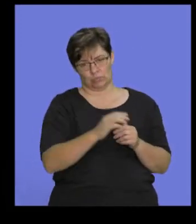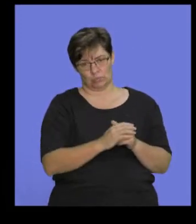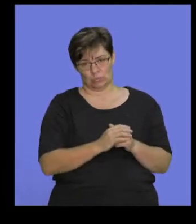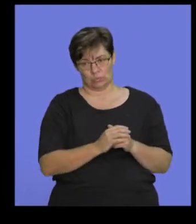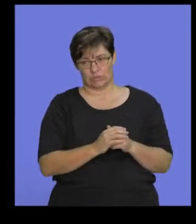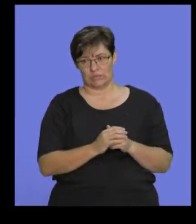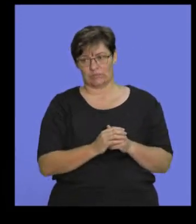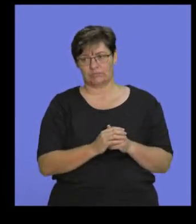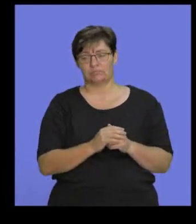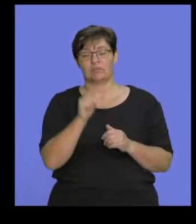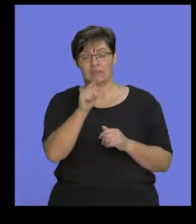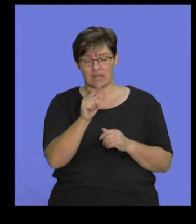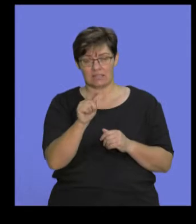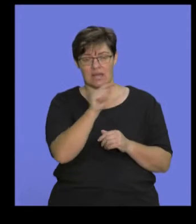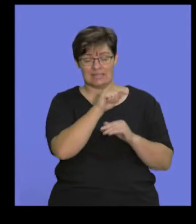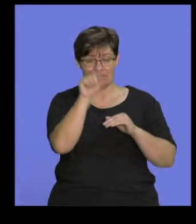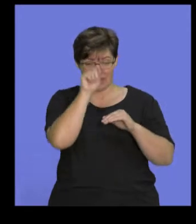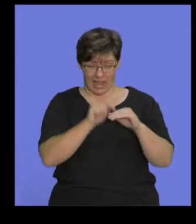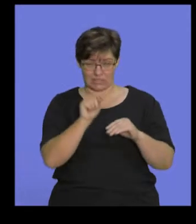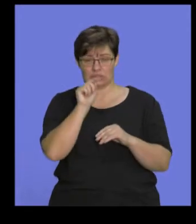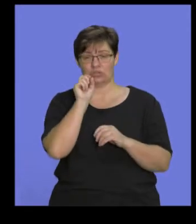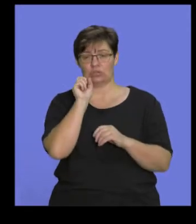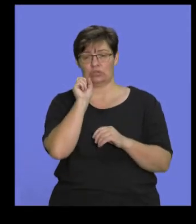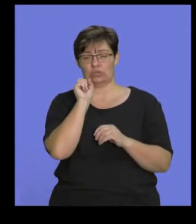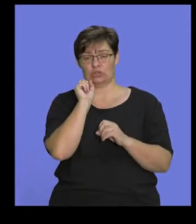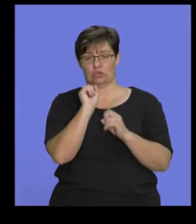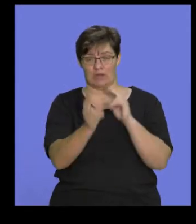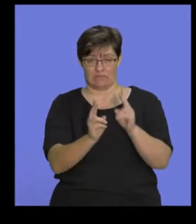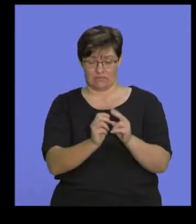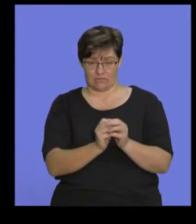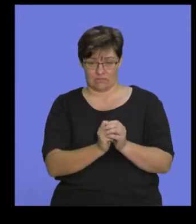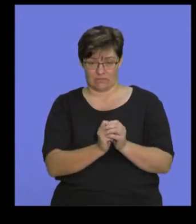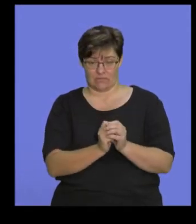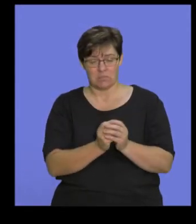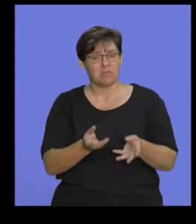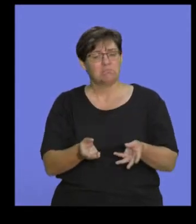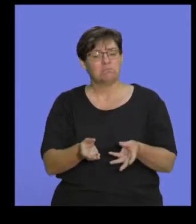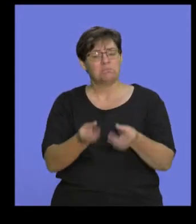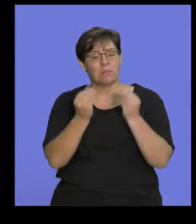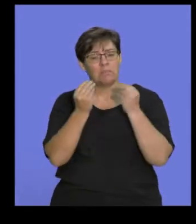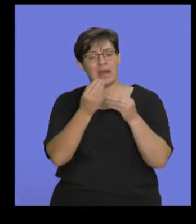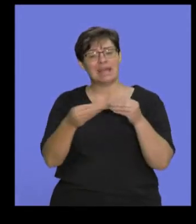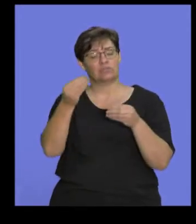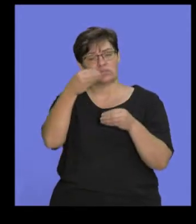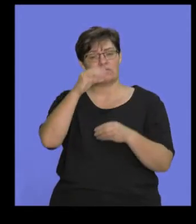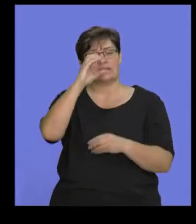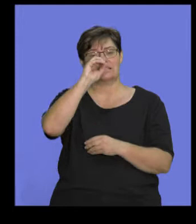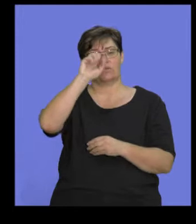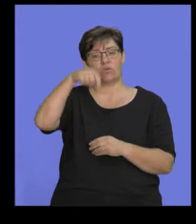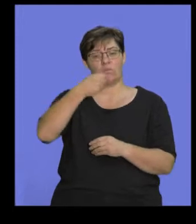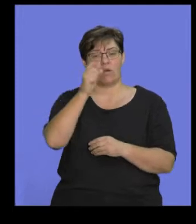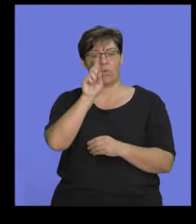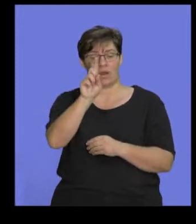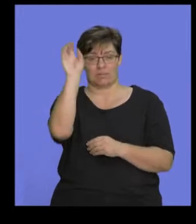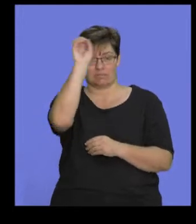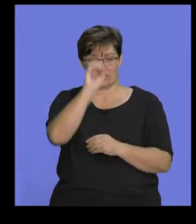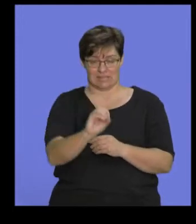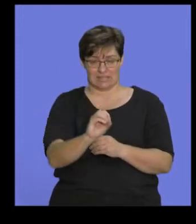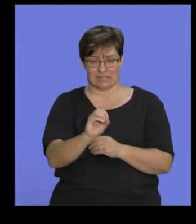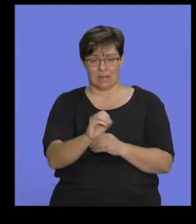0.12. You're going to divide this by 12, which would then mean that you're getting interest of